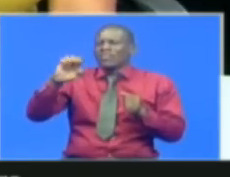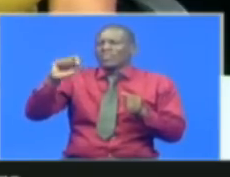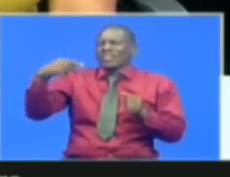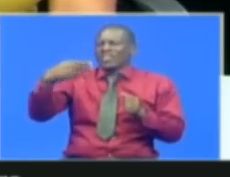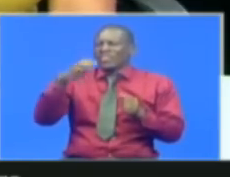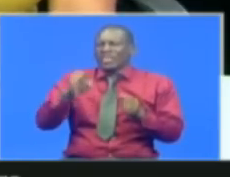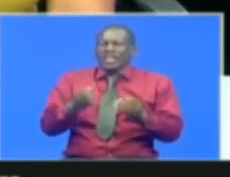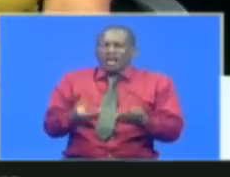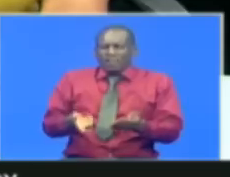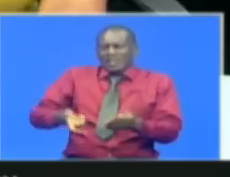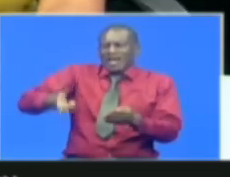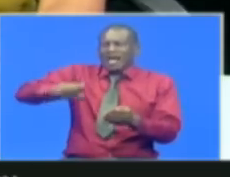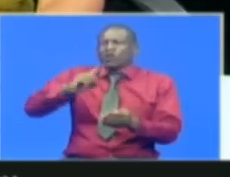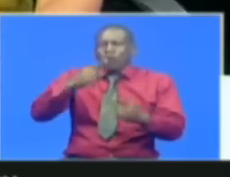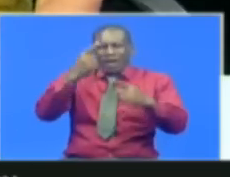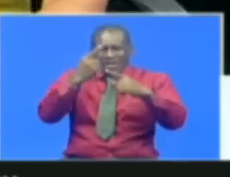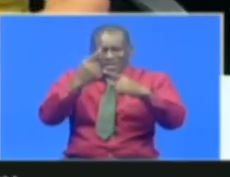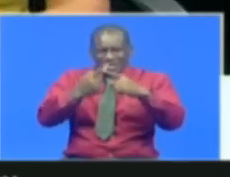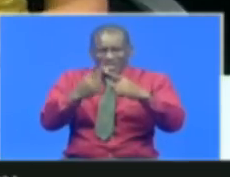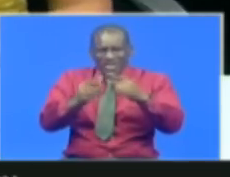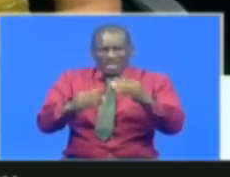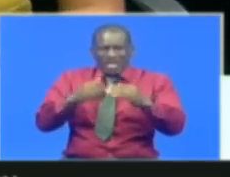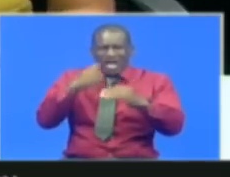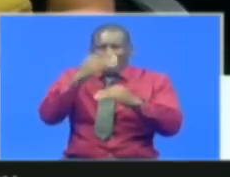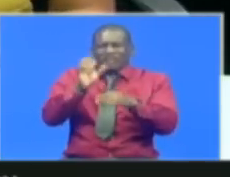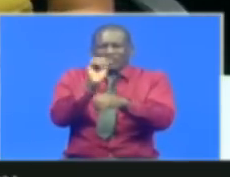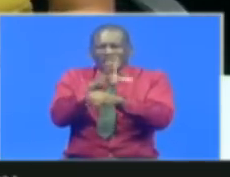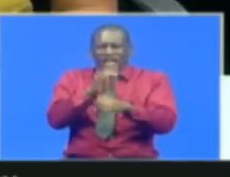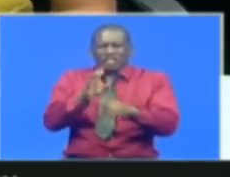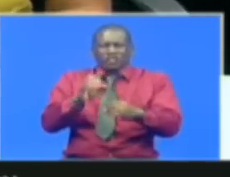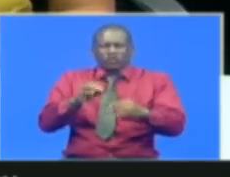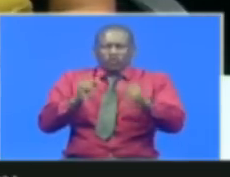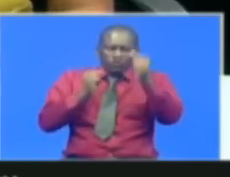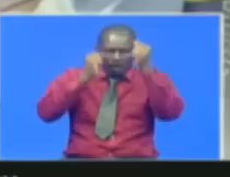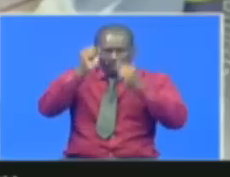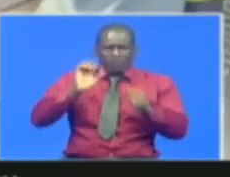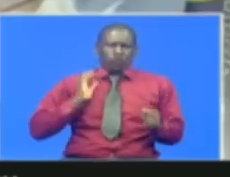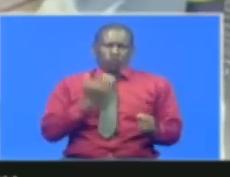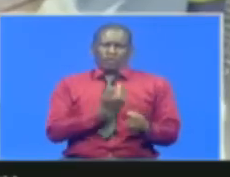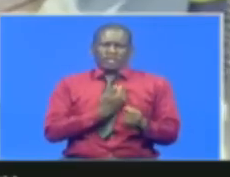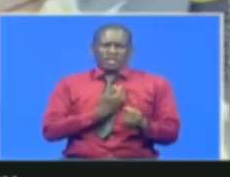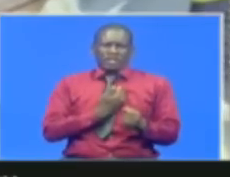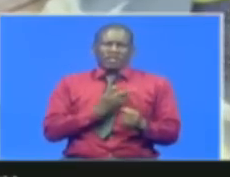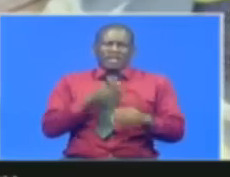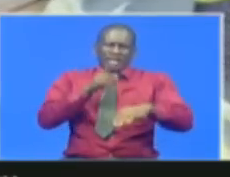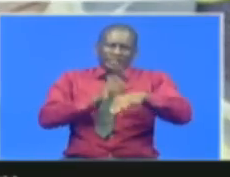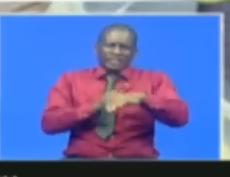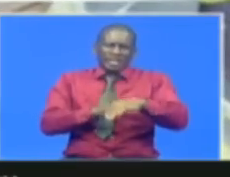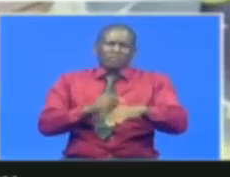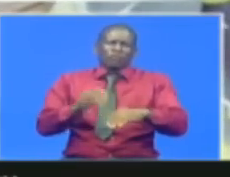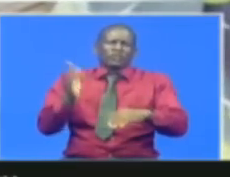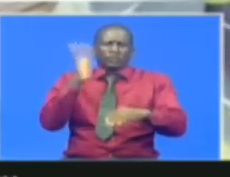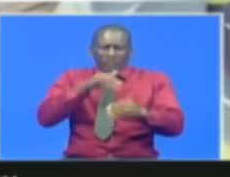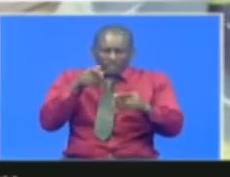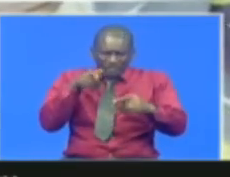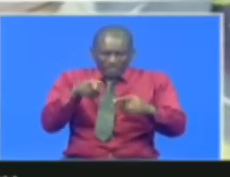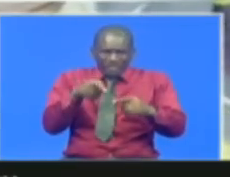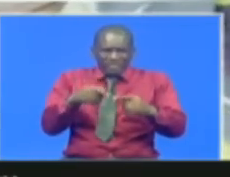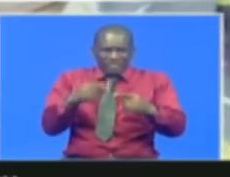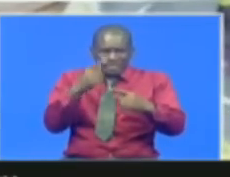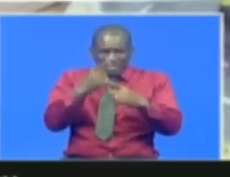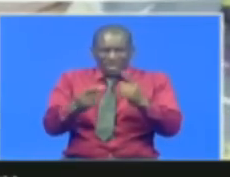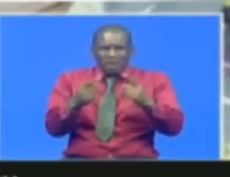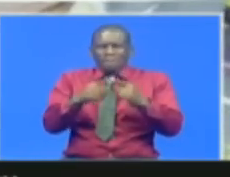year following the advice of the Defense Council. Well, his term expired this month after serving a four-year term as per the law, but